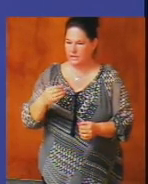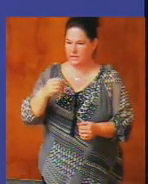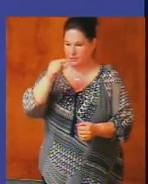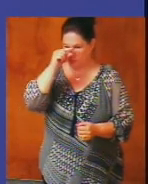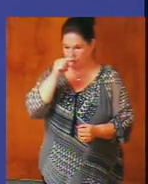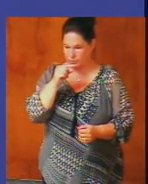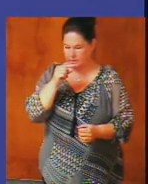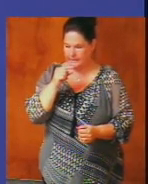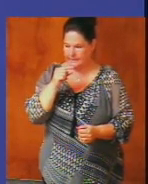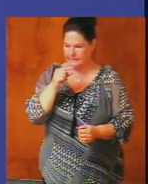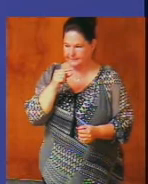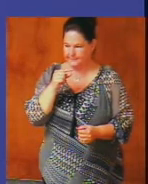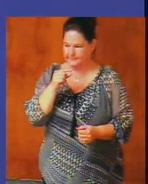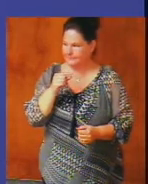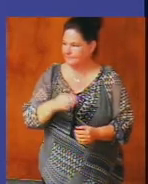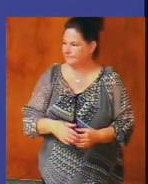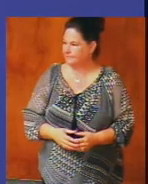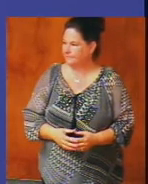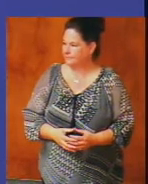Greeks."